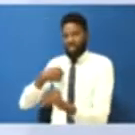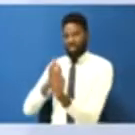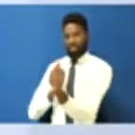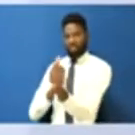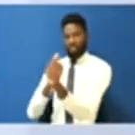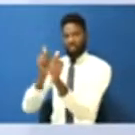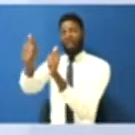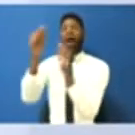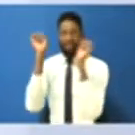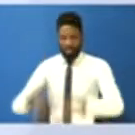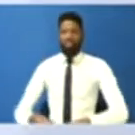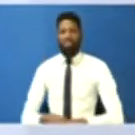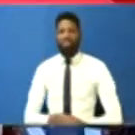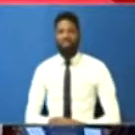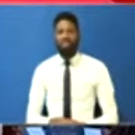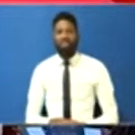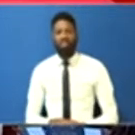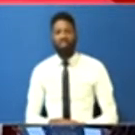to